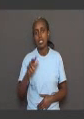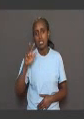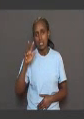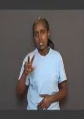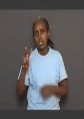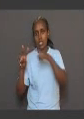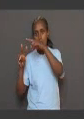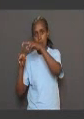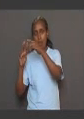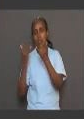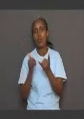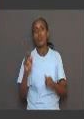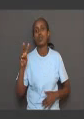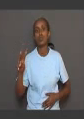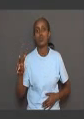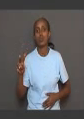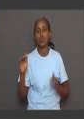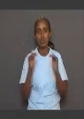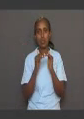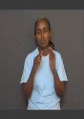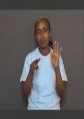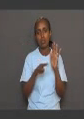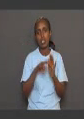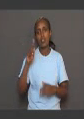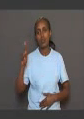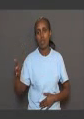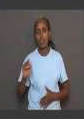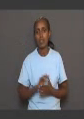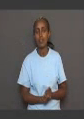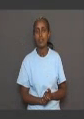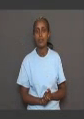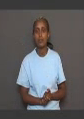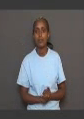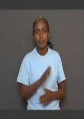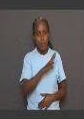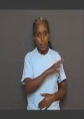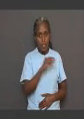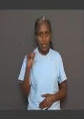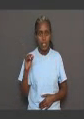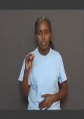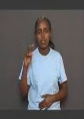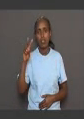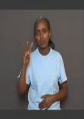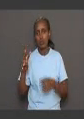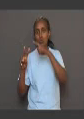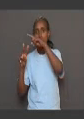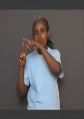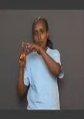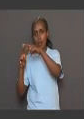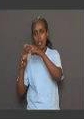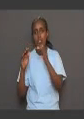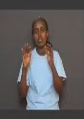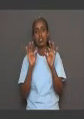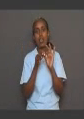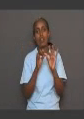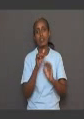Of 3 pi over 2 is -1. And of 2